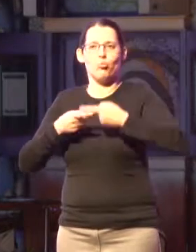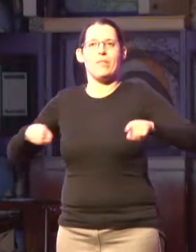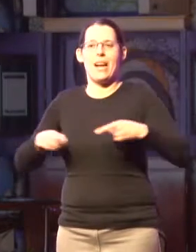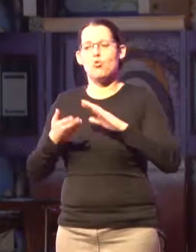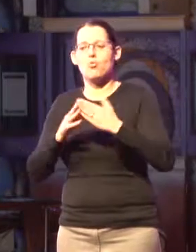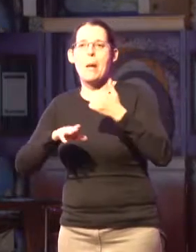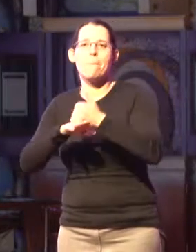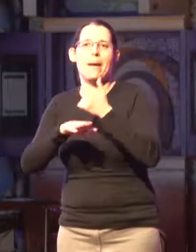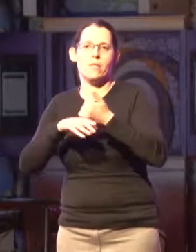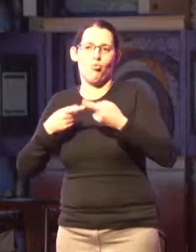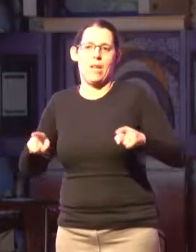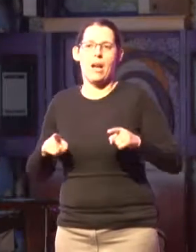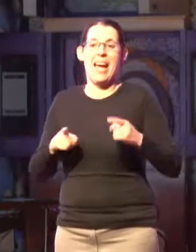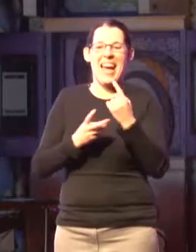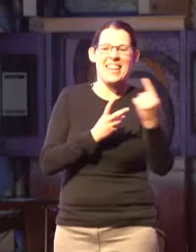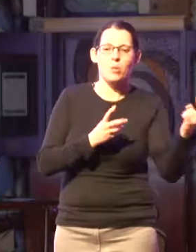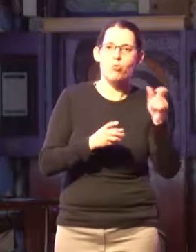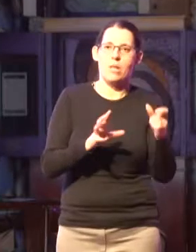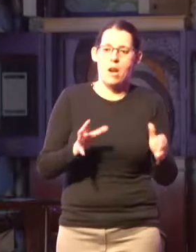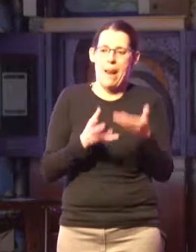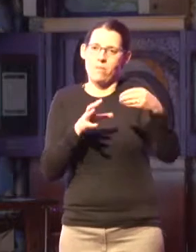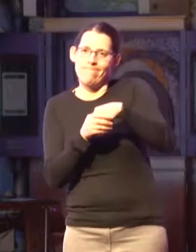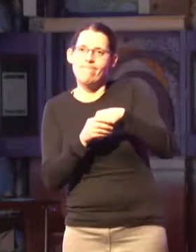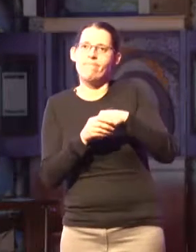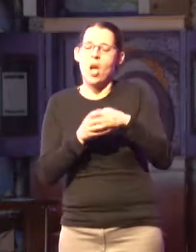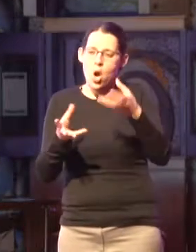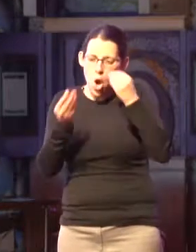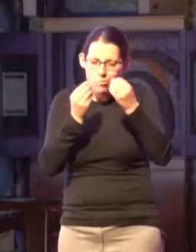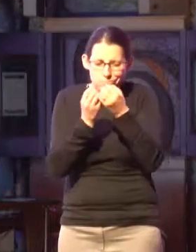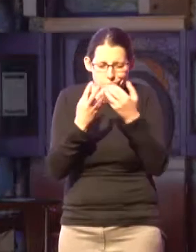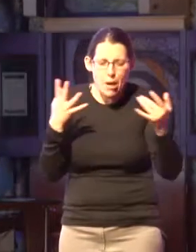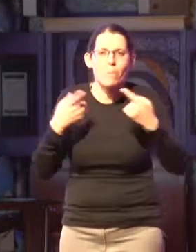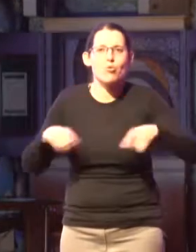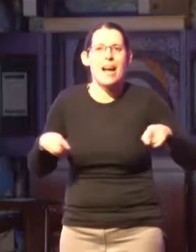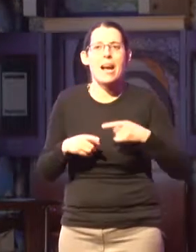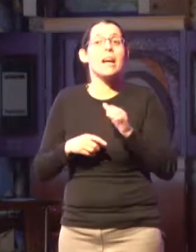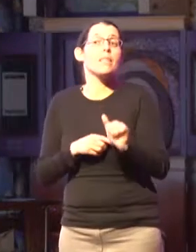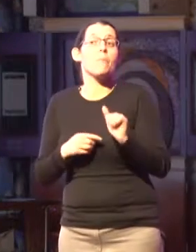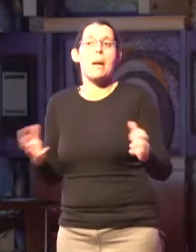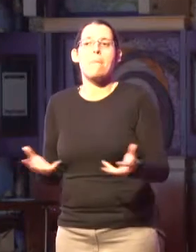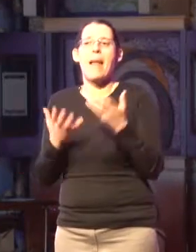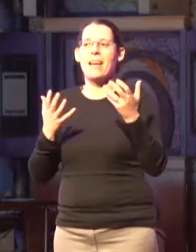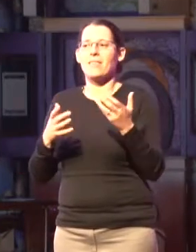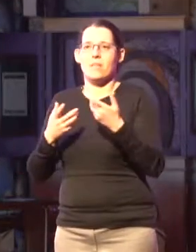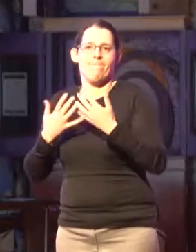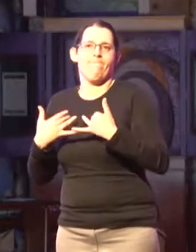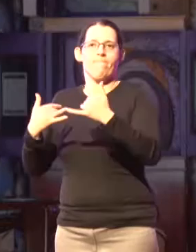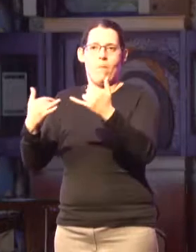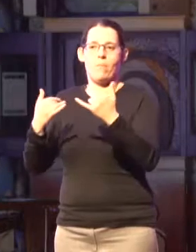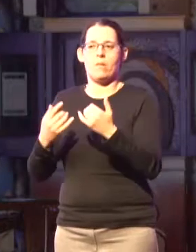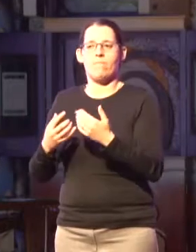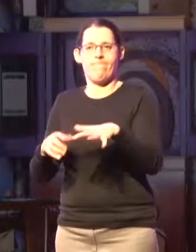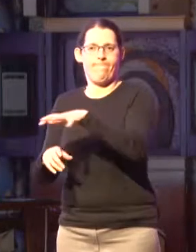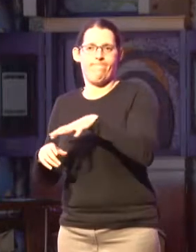that each player learns. It's typically played in sessions in public venues. The Wellington Irish Session